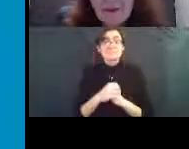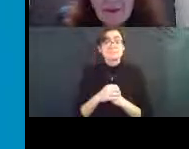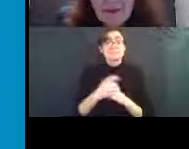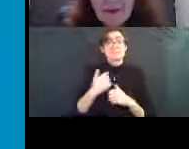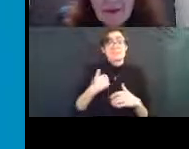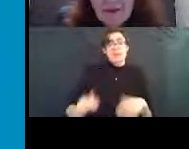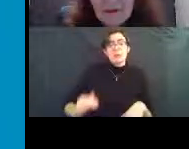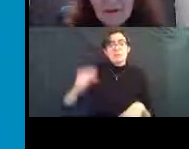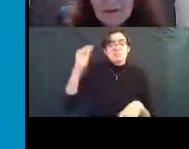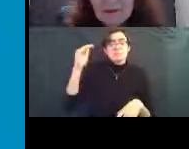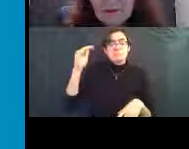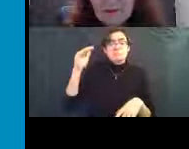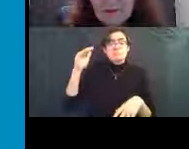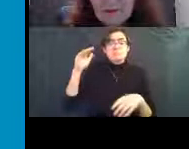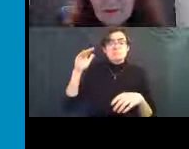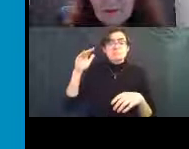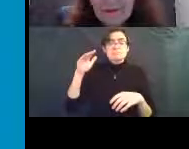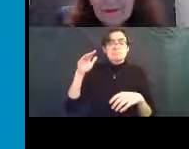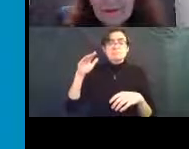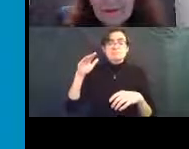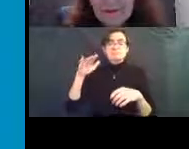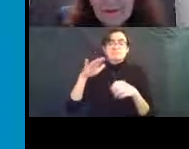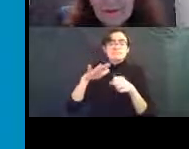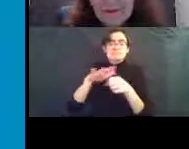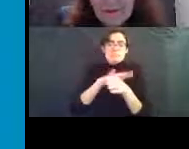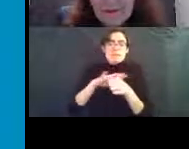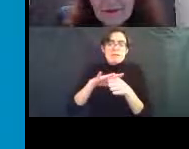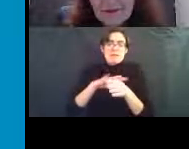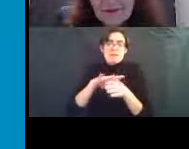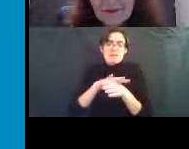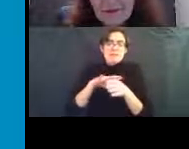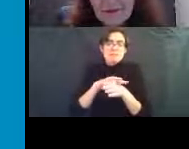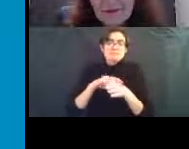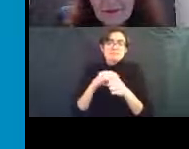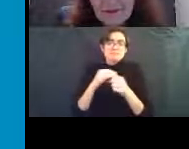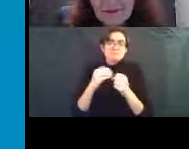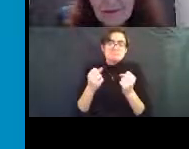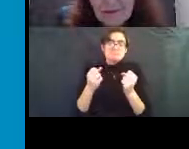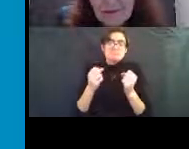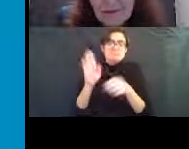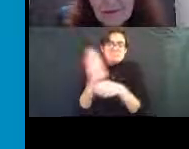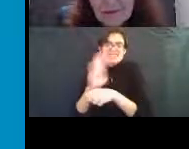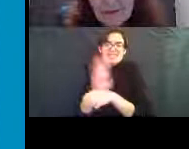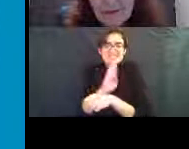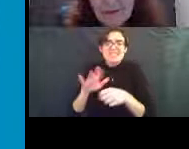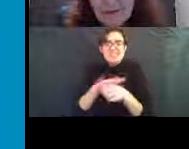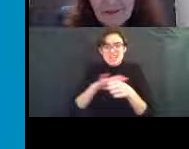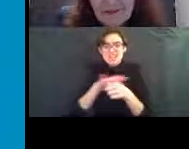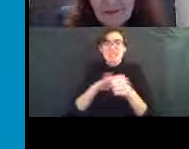of course, there's lots of traffic. So I tend to, you know, choose quieter walking